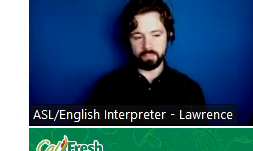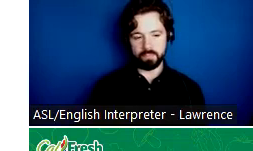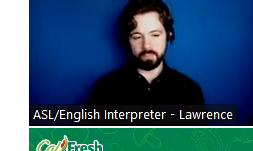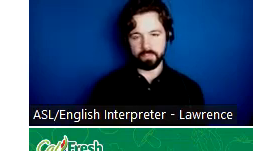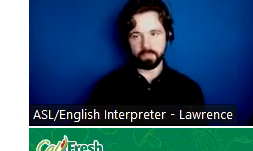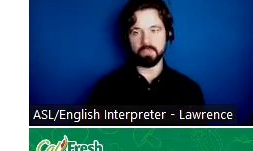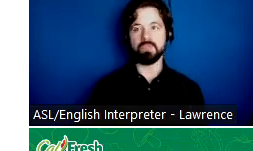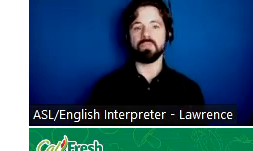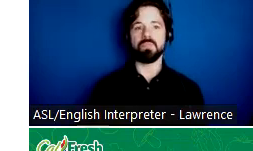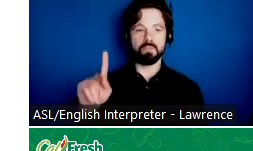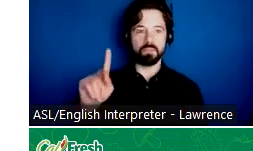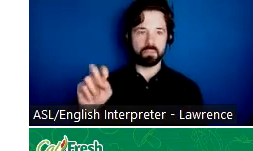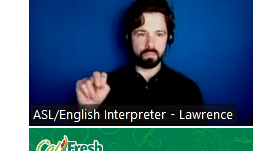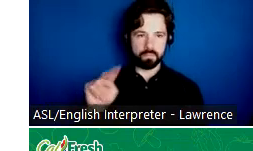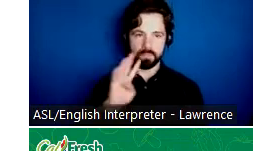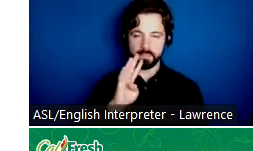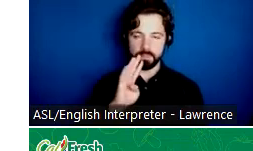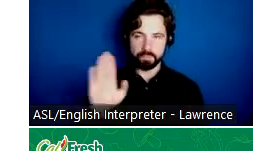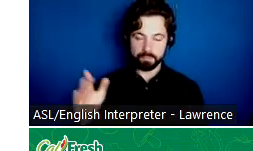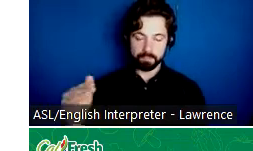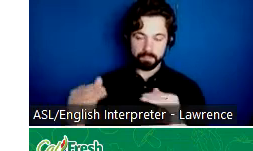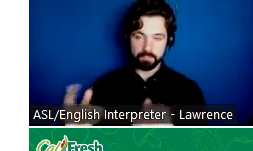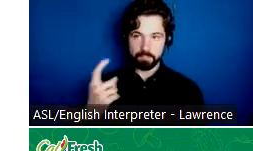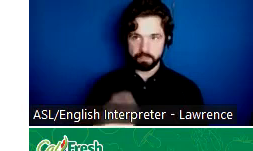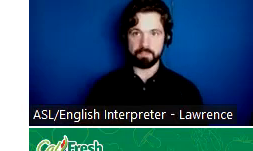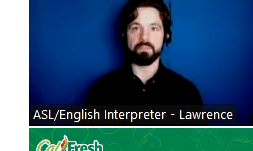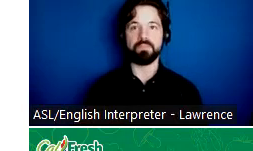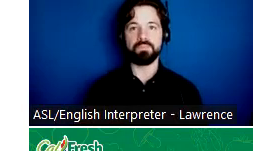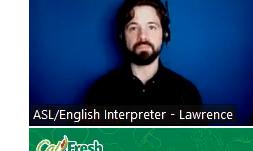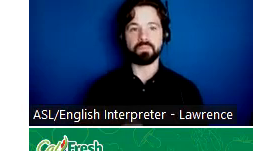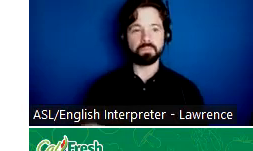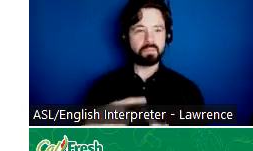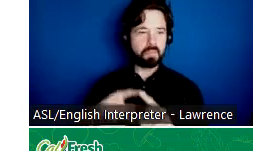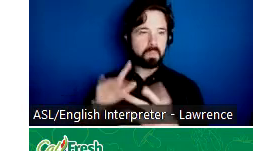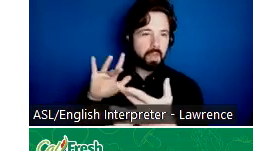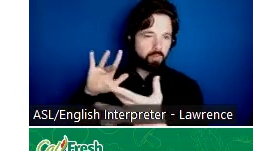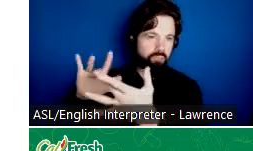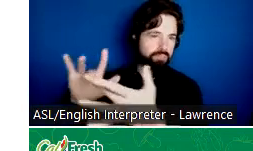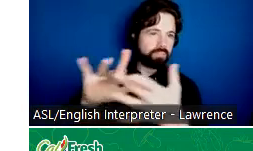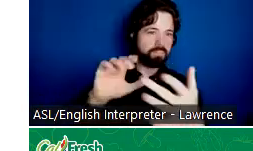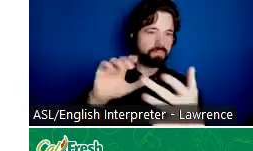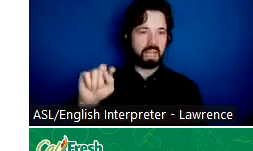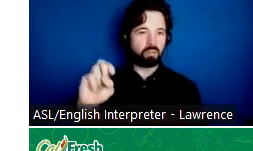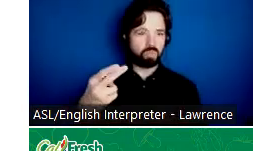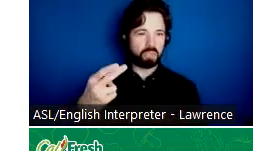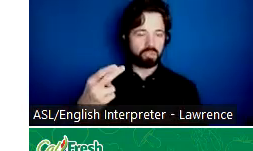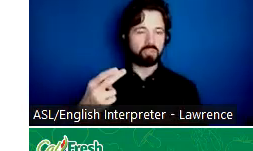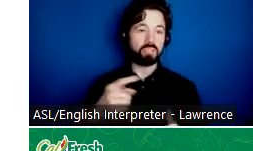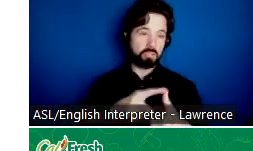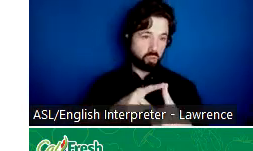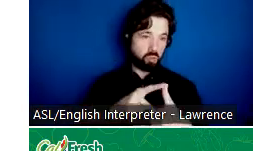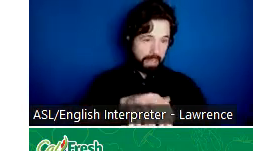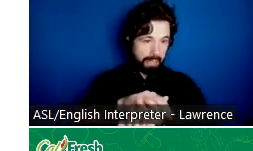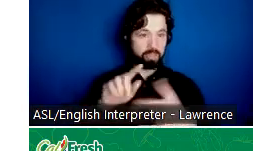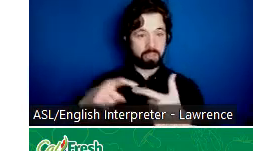Thank you. Next question is about outreach materials. Besides English and Spanish, will there be additional